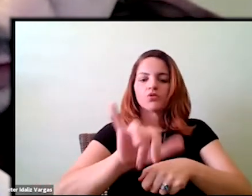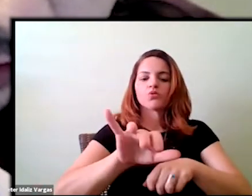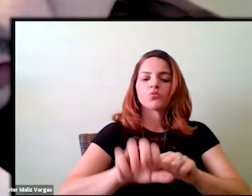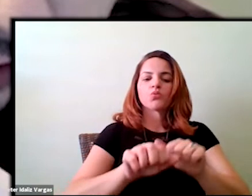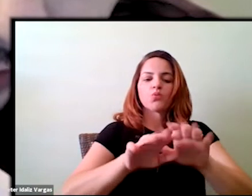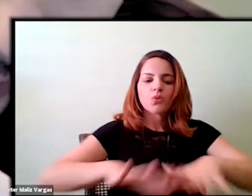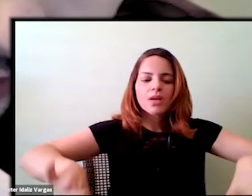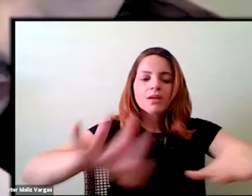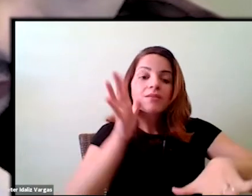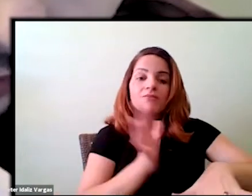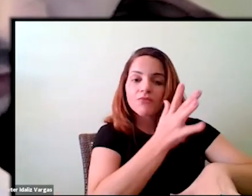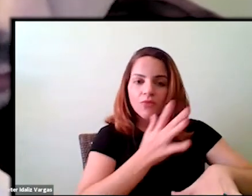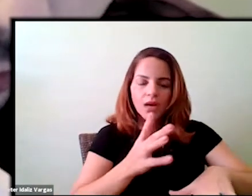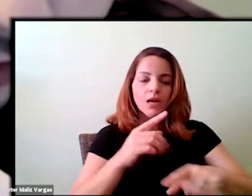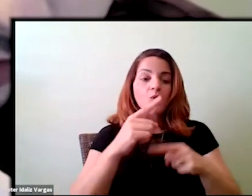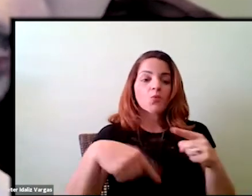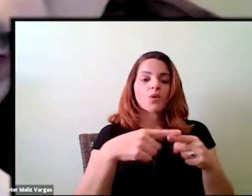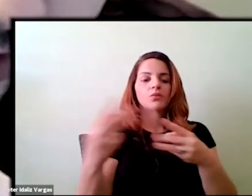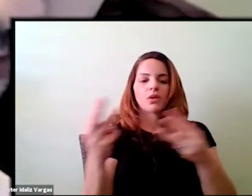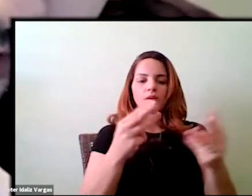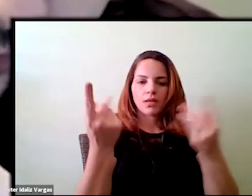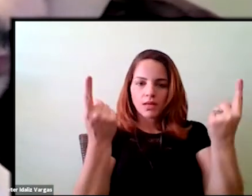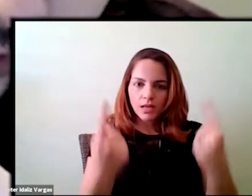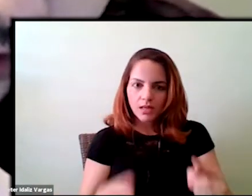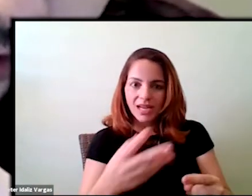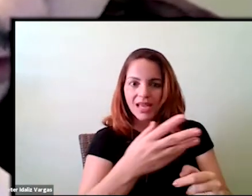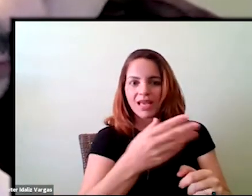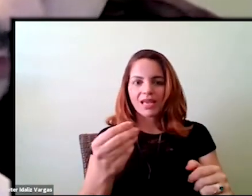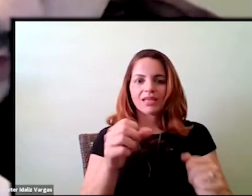of 1899 bring devastating